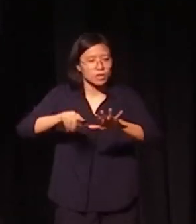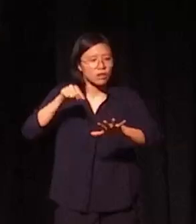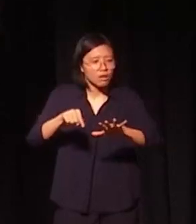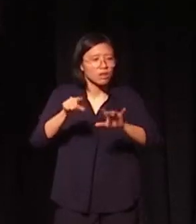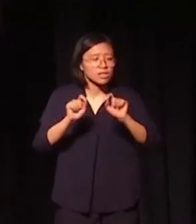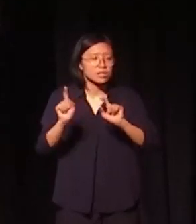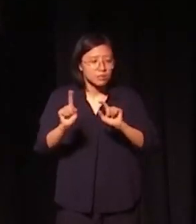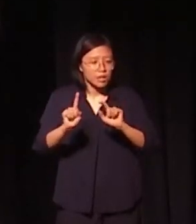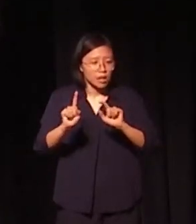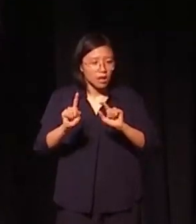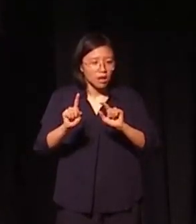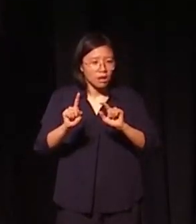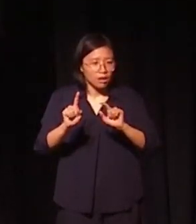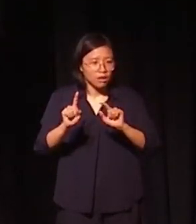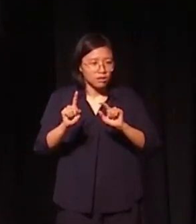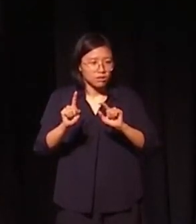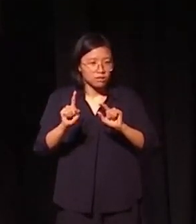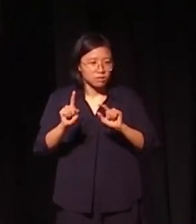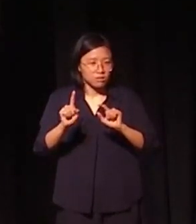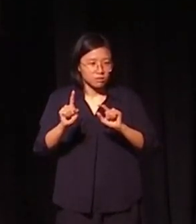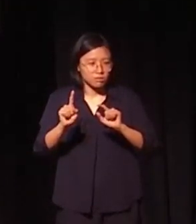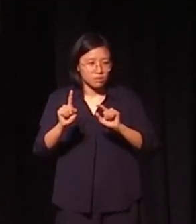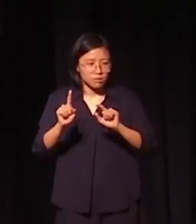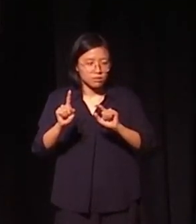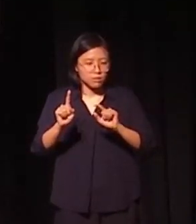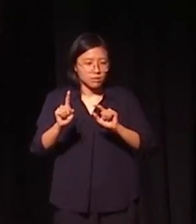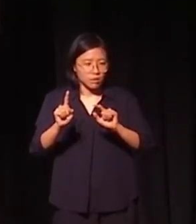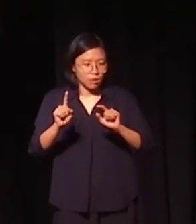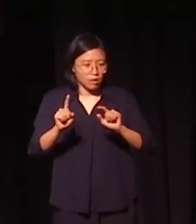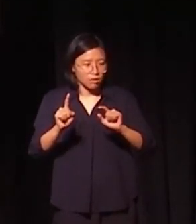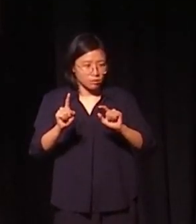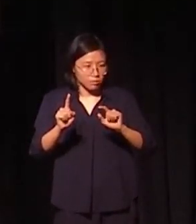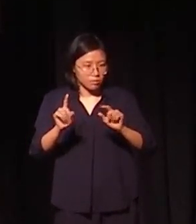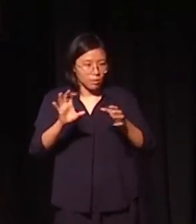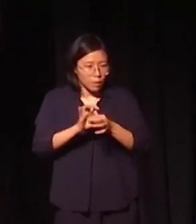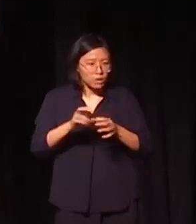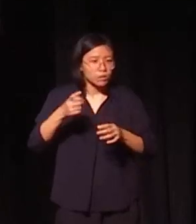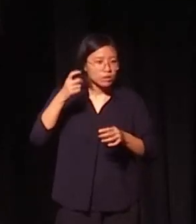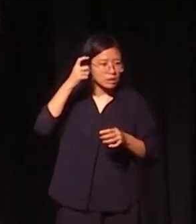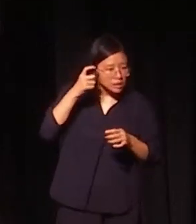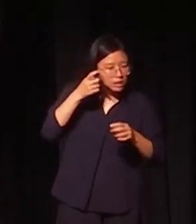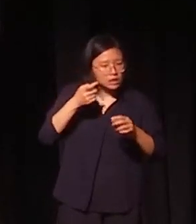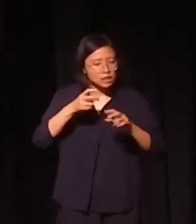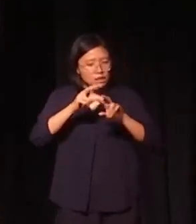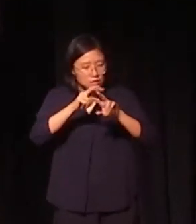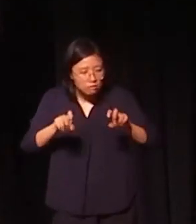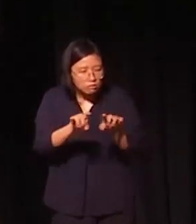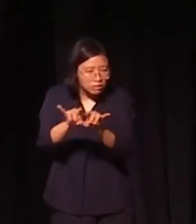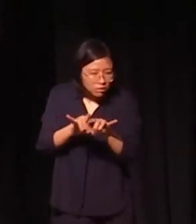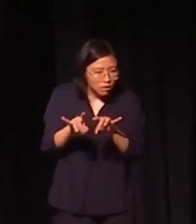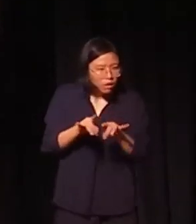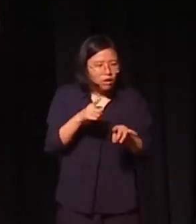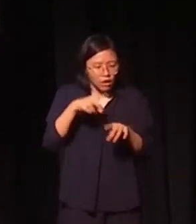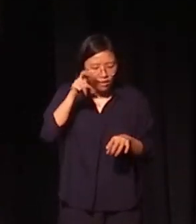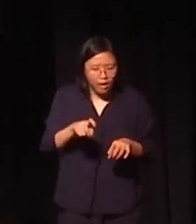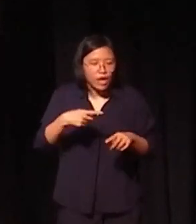we're really looking at ideas, discoveries, tools that really radically change our understanding of